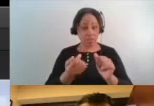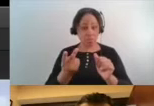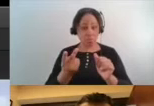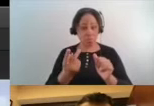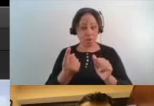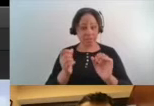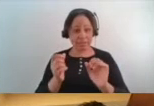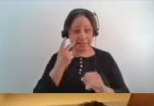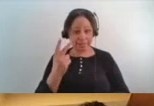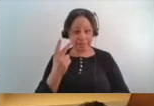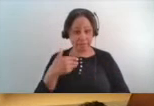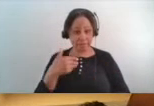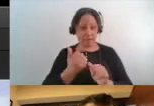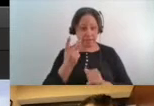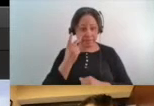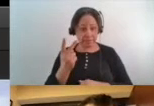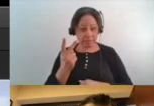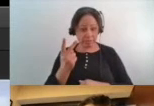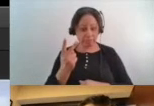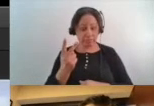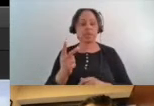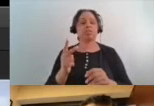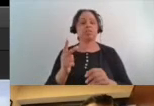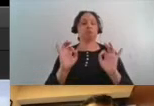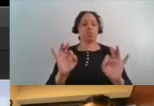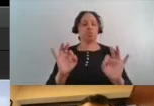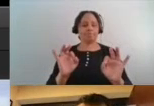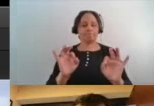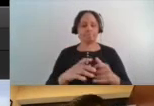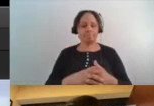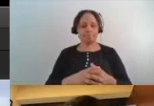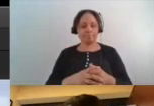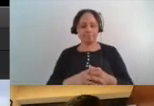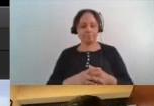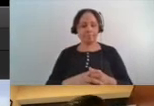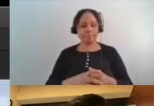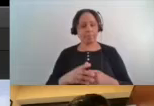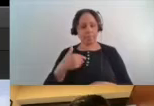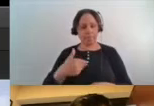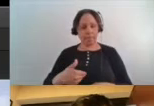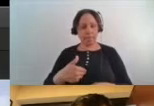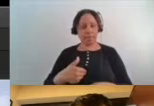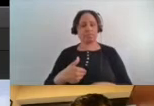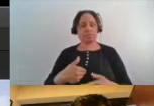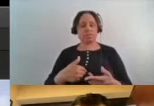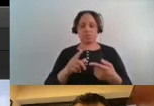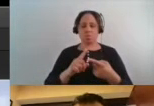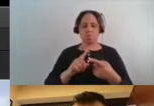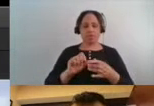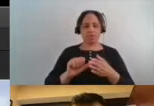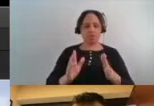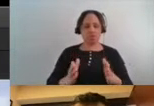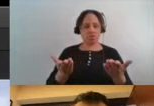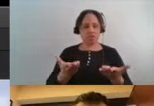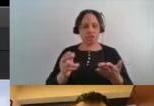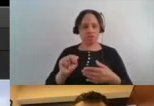share my presentation here. So I'm one of the transplant surgeons here at Northwestern. I've been doing transplant for